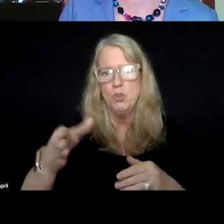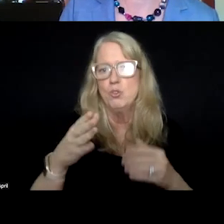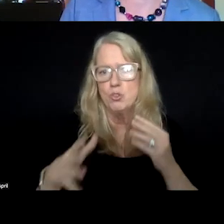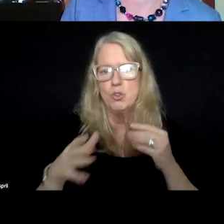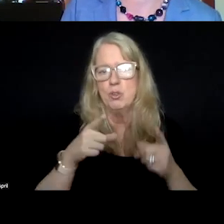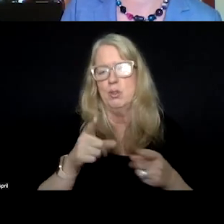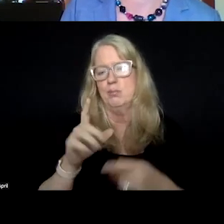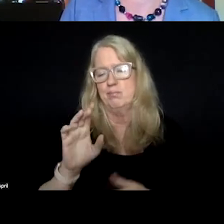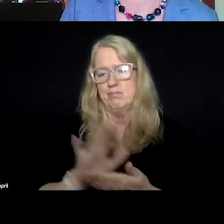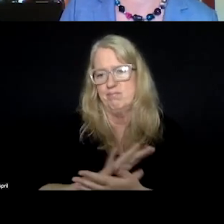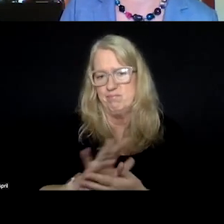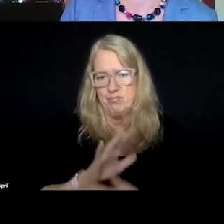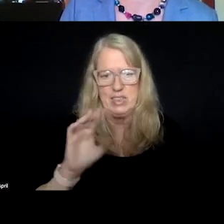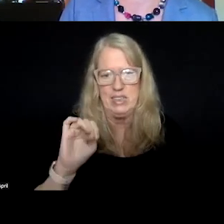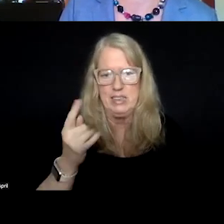This is